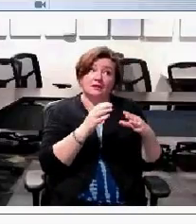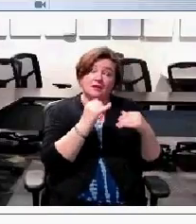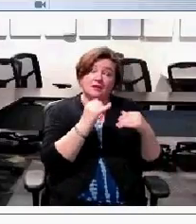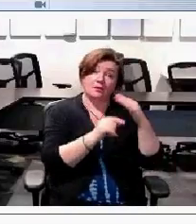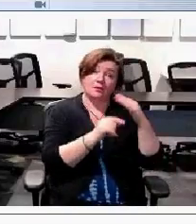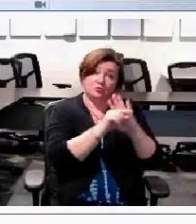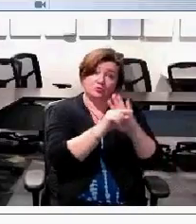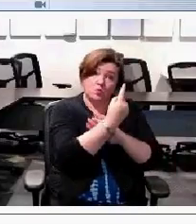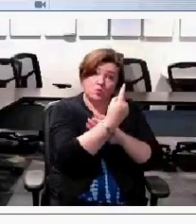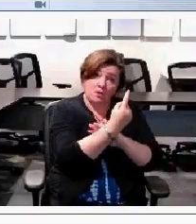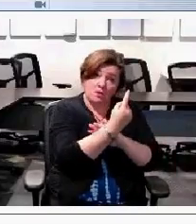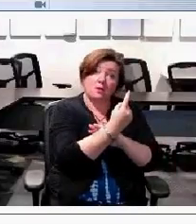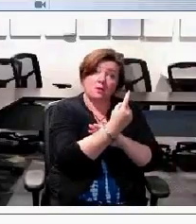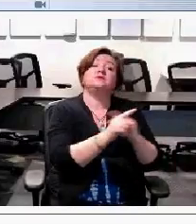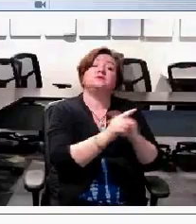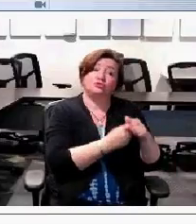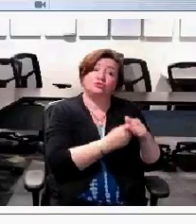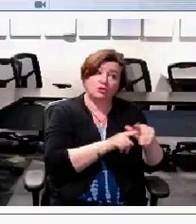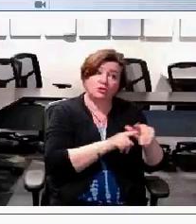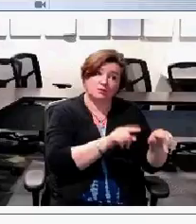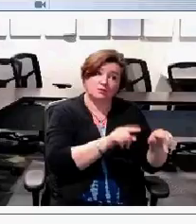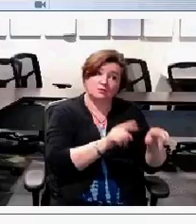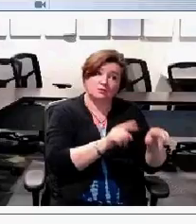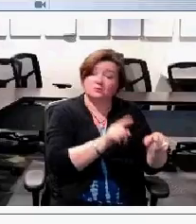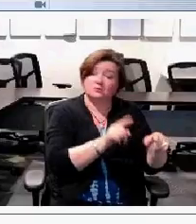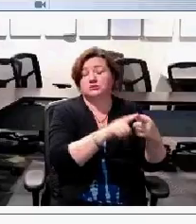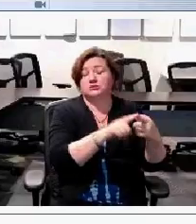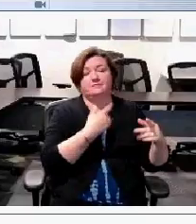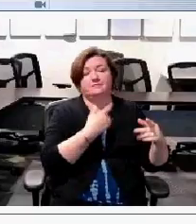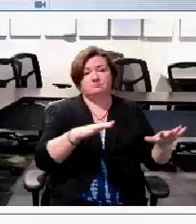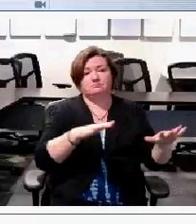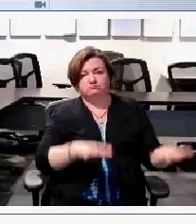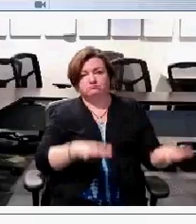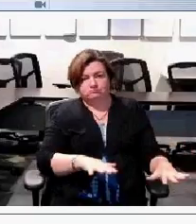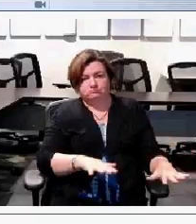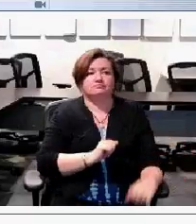one, and can stay as long as they want, basically.